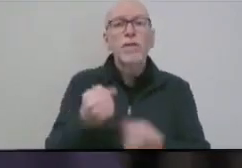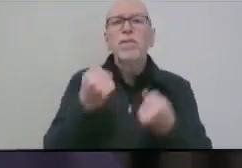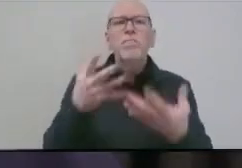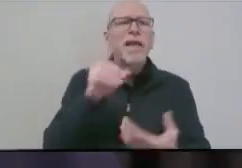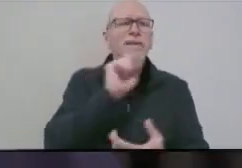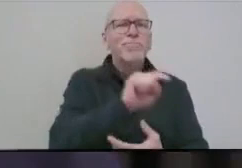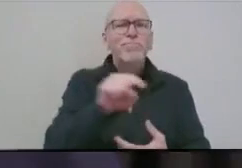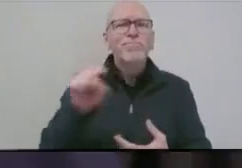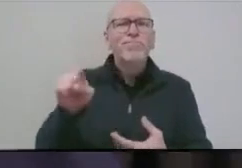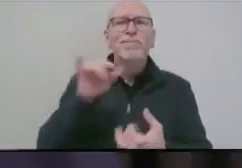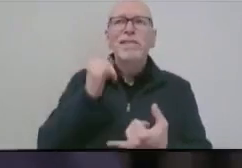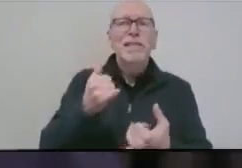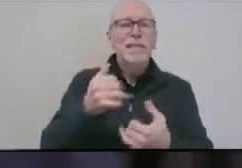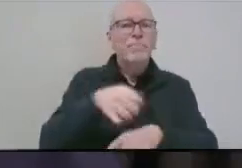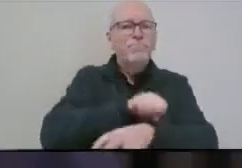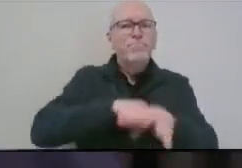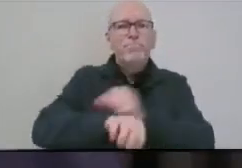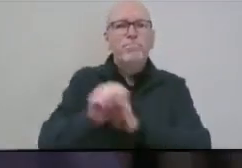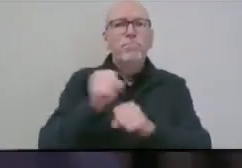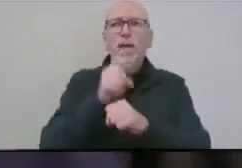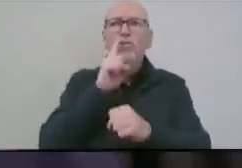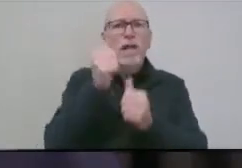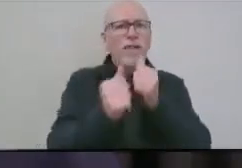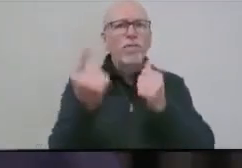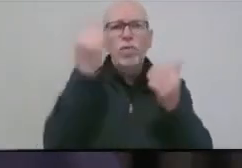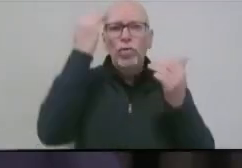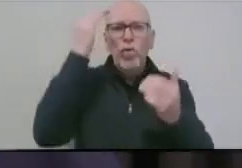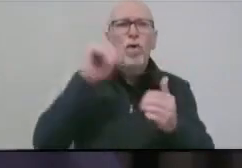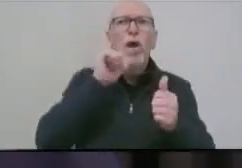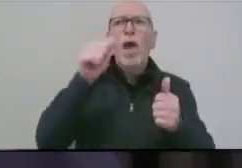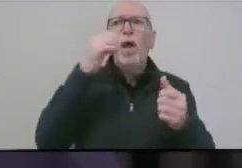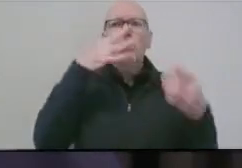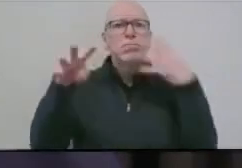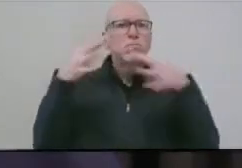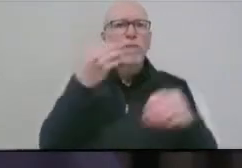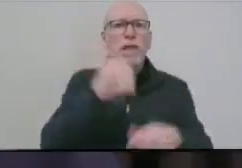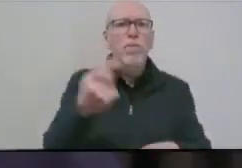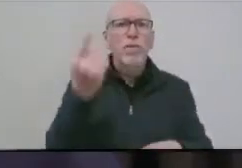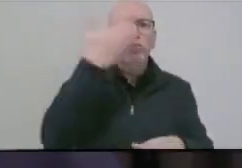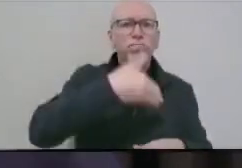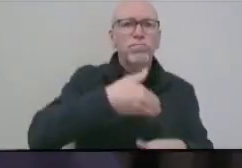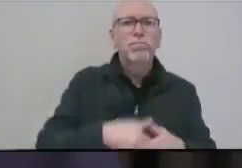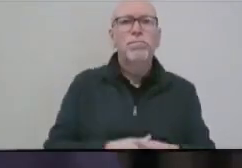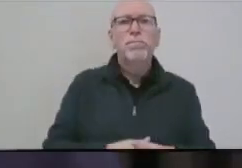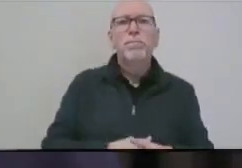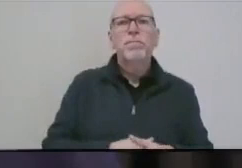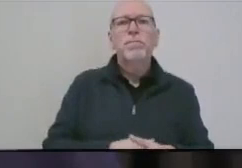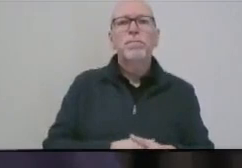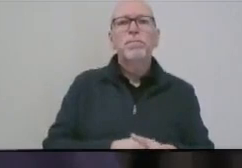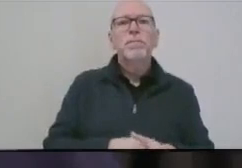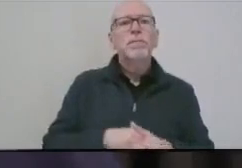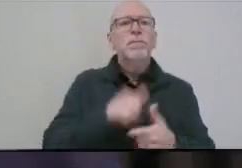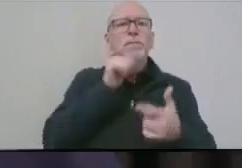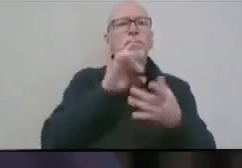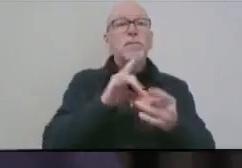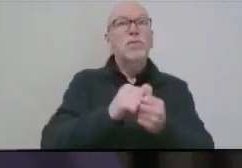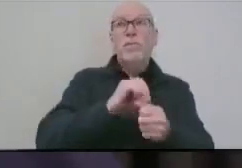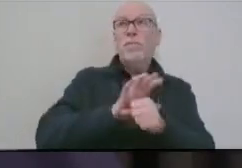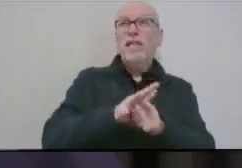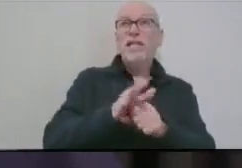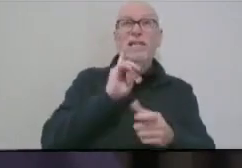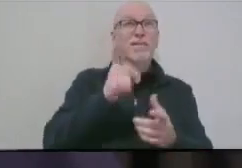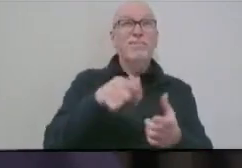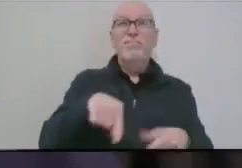make sure that no one is uninformed or left behind. Nothing having to do with this pandemic fits into a nice, neat